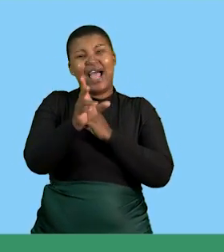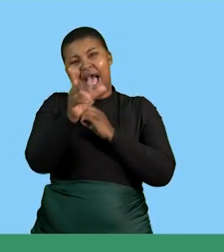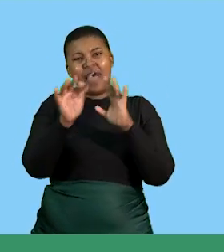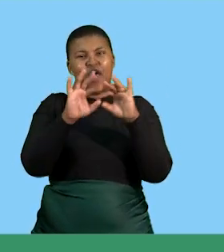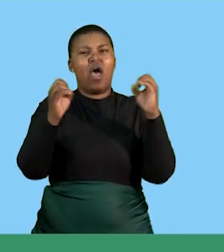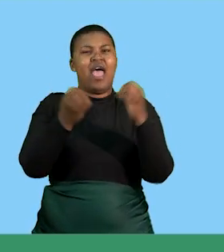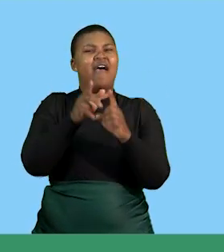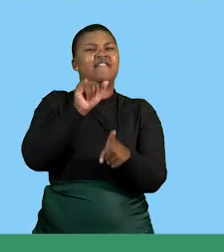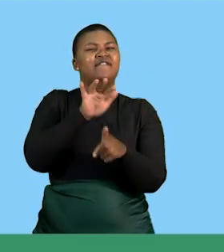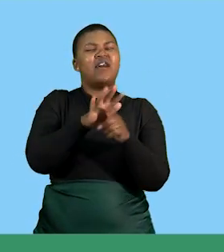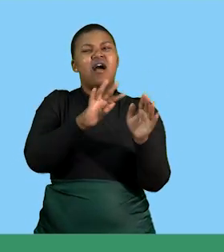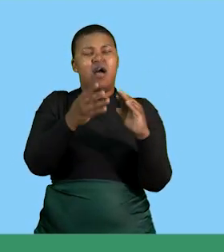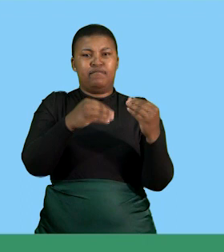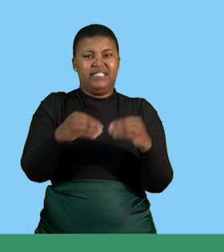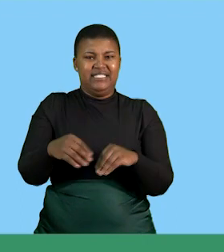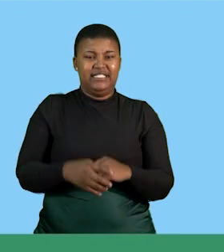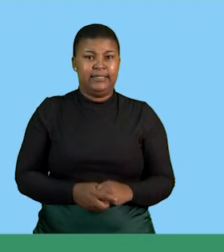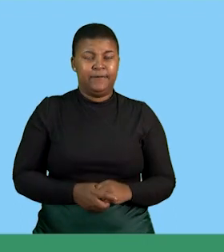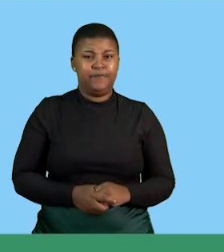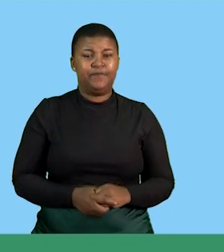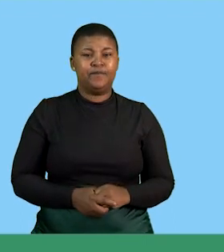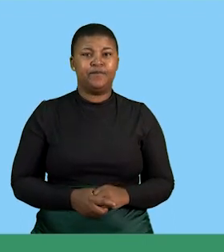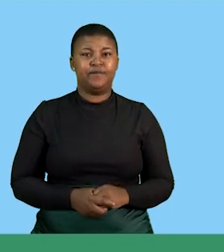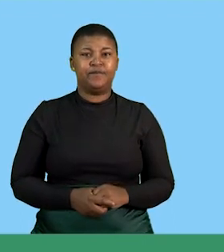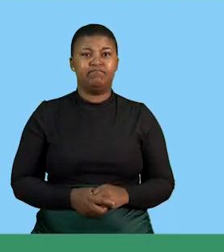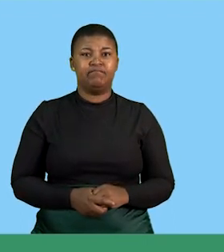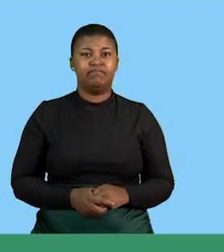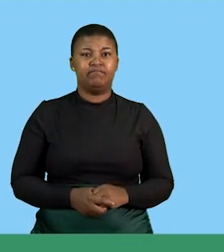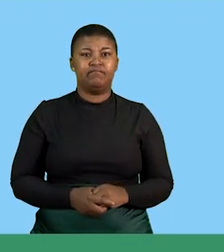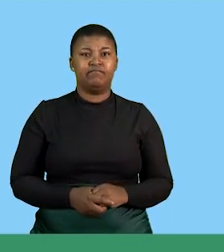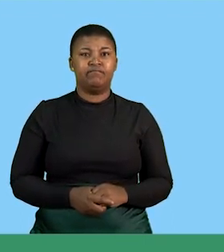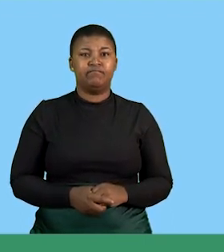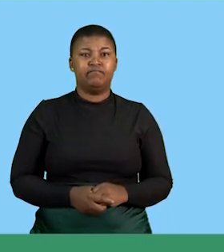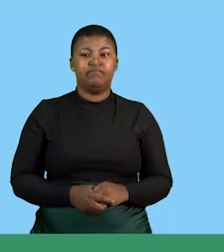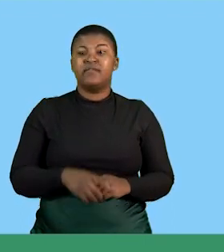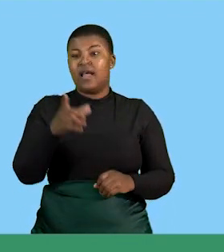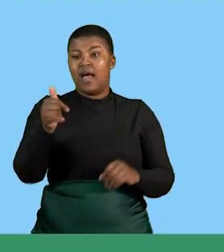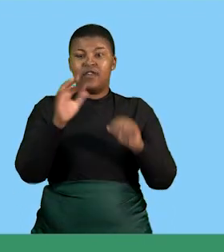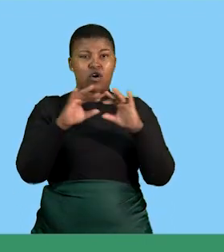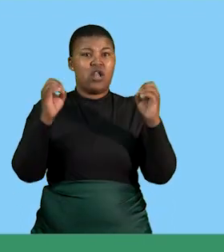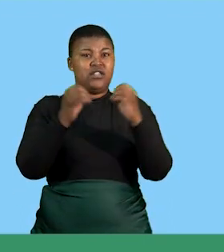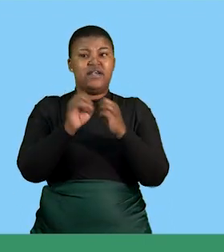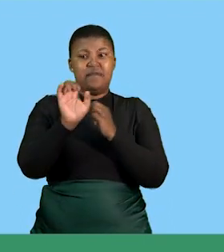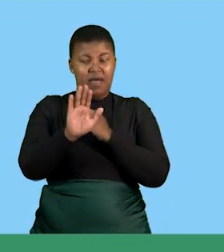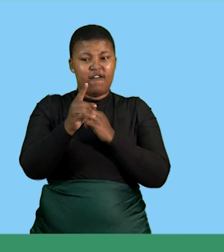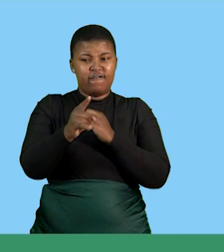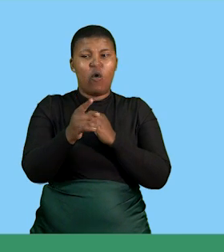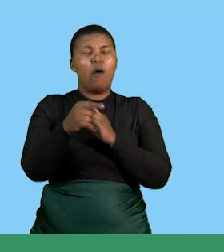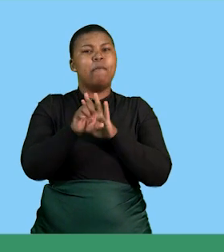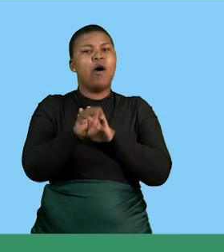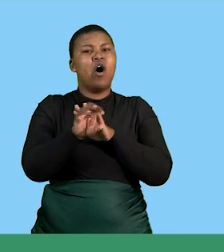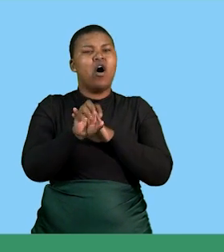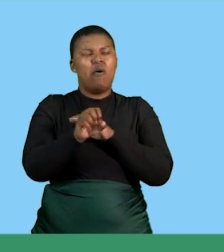our business. So all of these organizations are components of our market environment. Now our